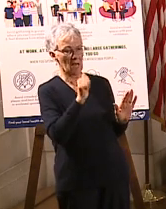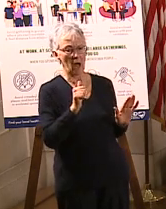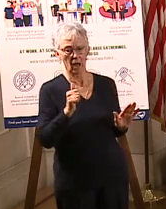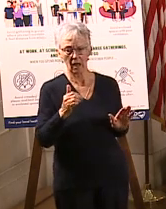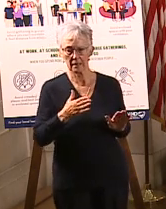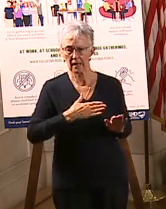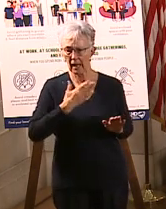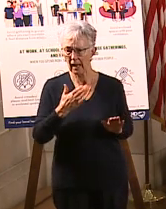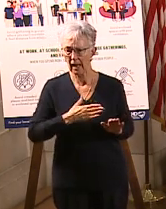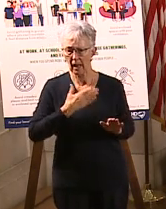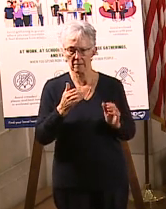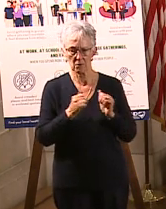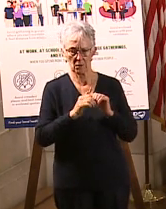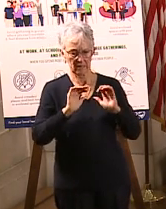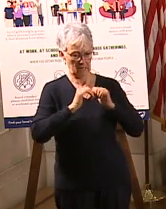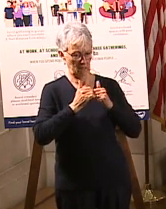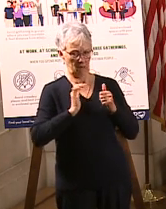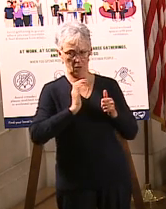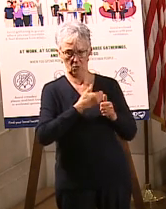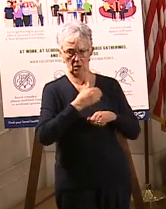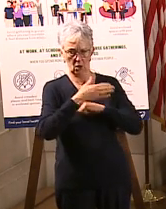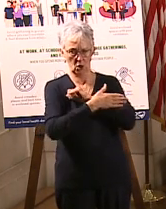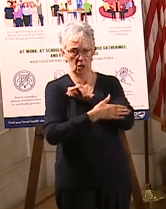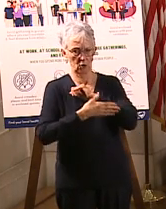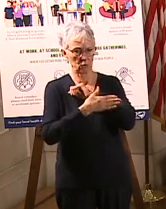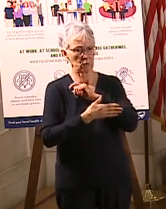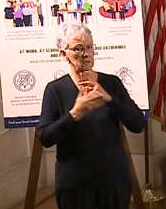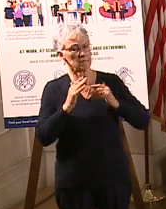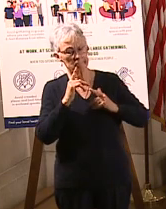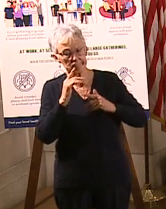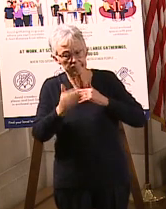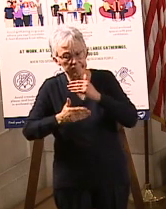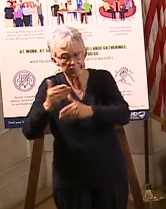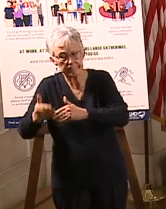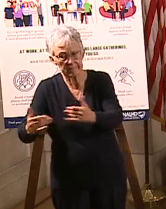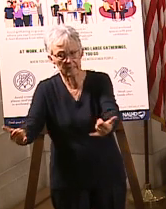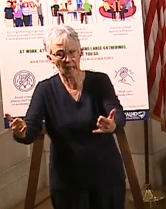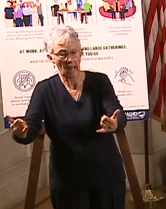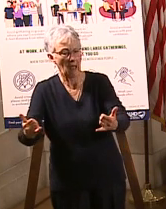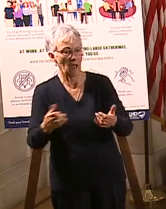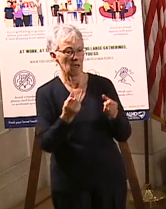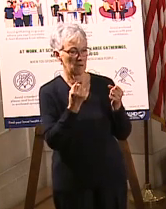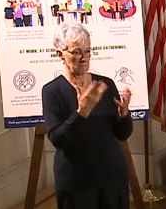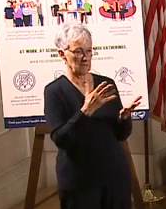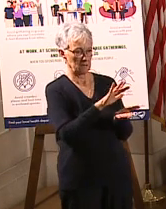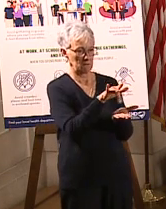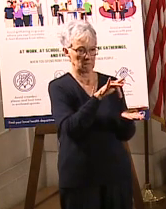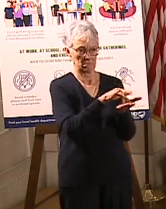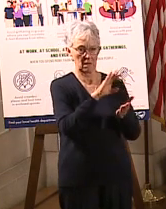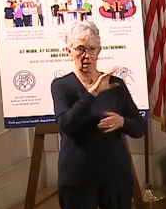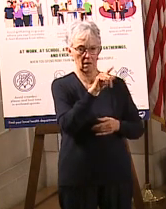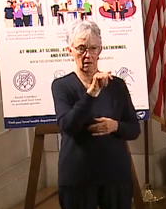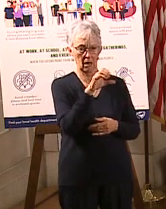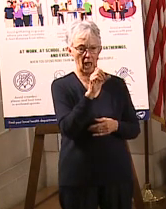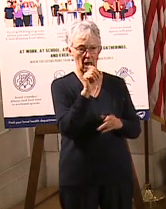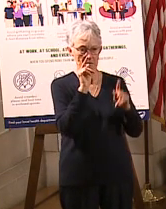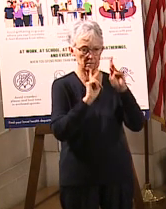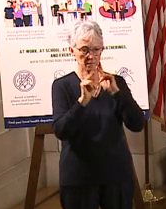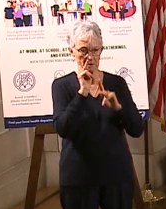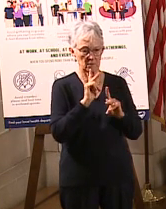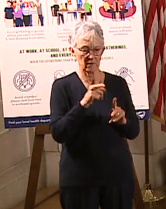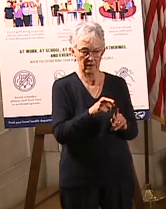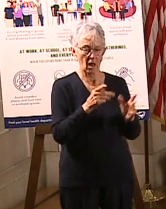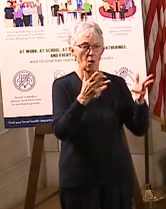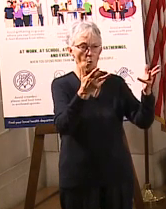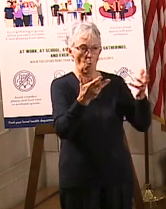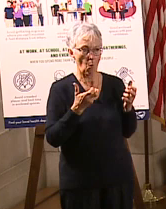the country's going, that a lot of middle-class folks are looking for our government to set policies